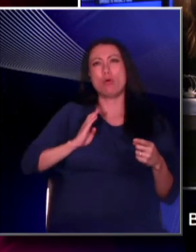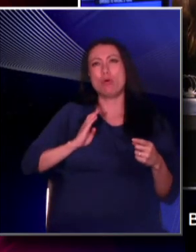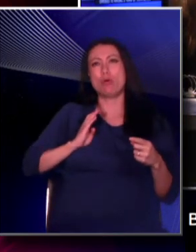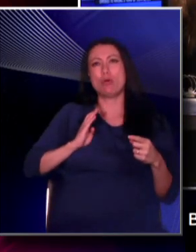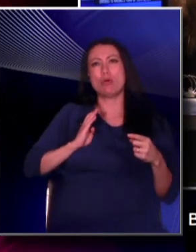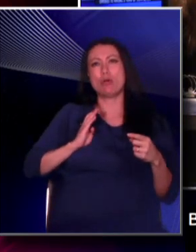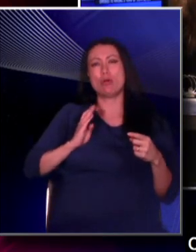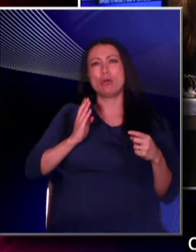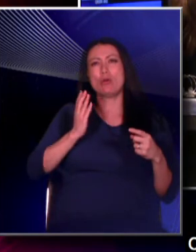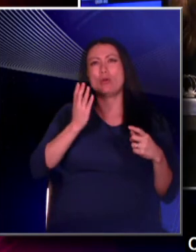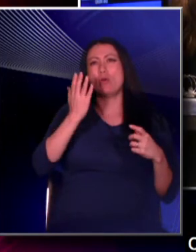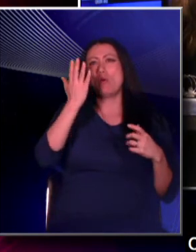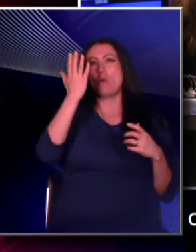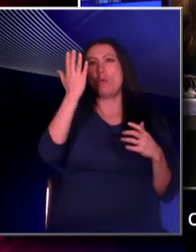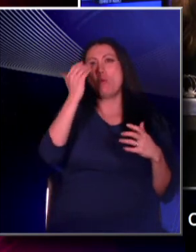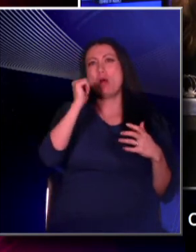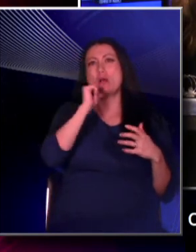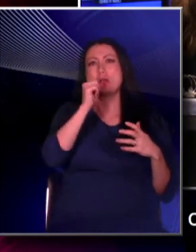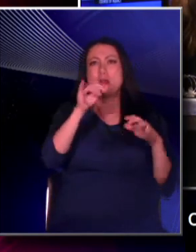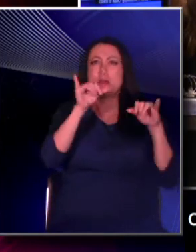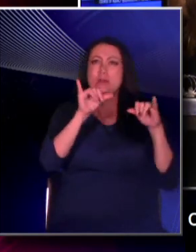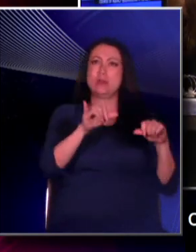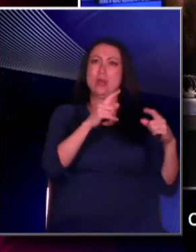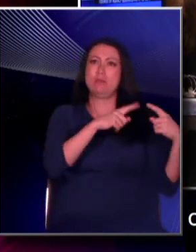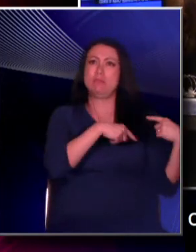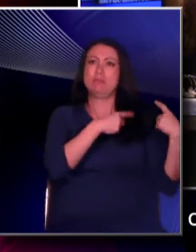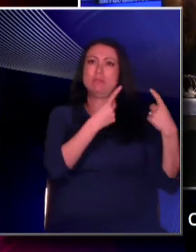agency business as it is now?